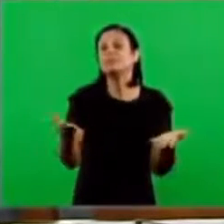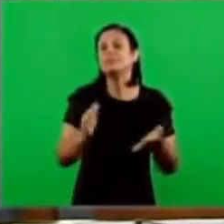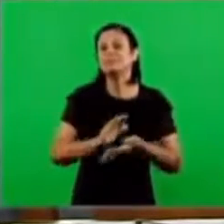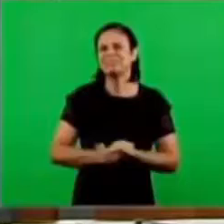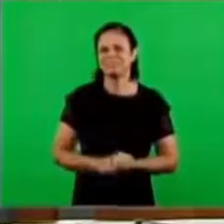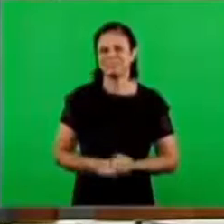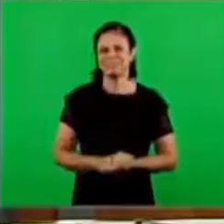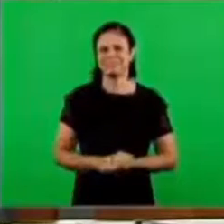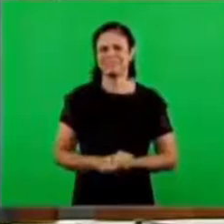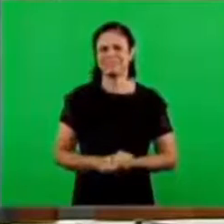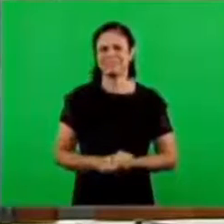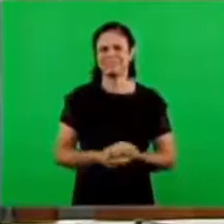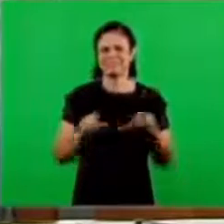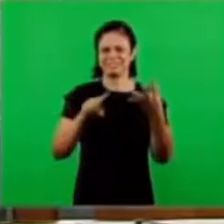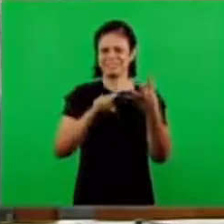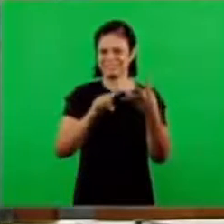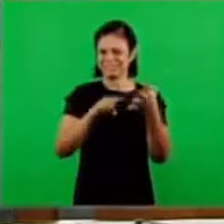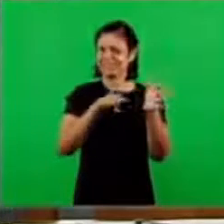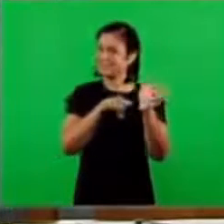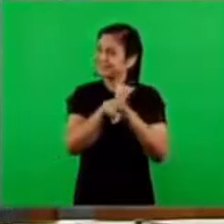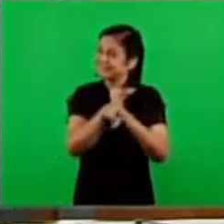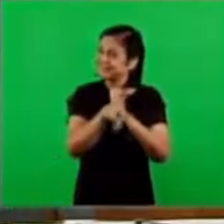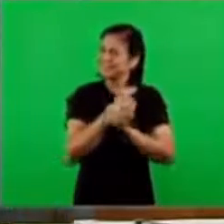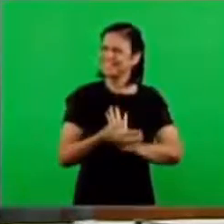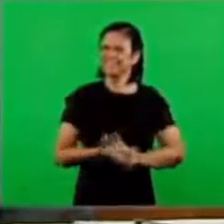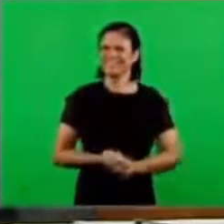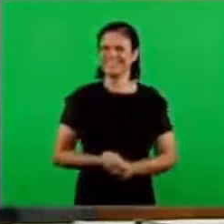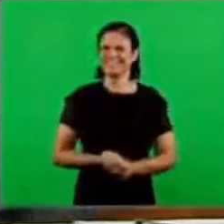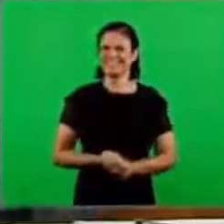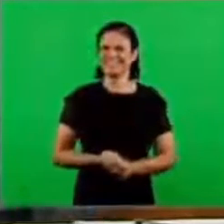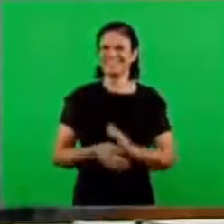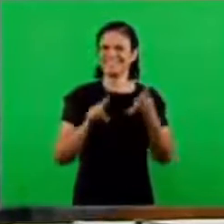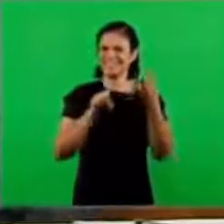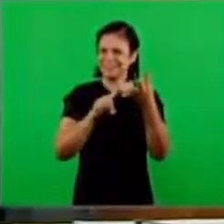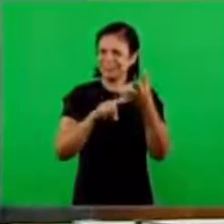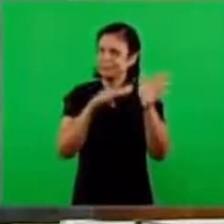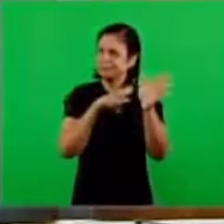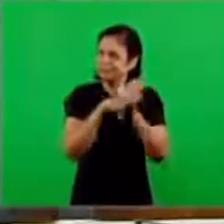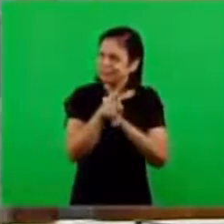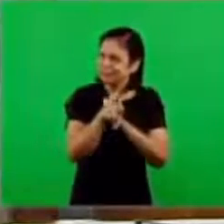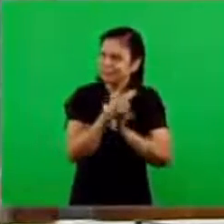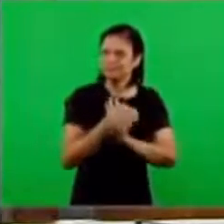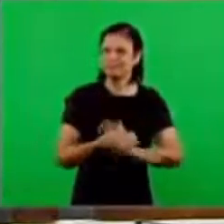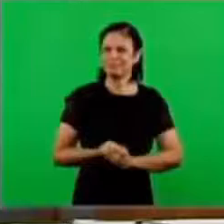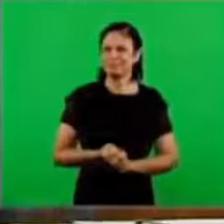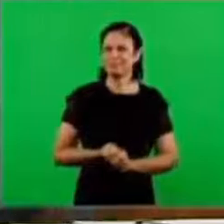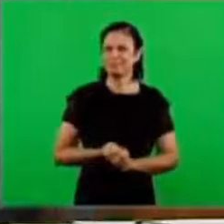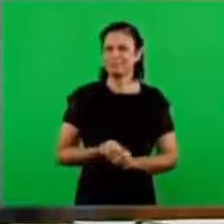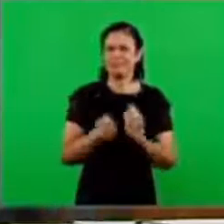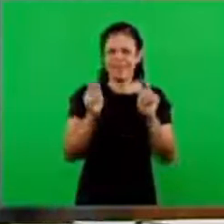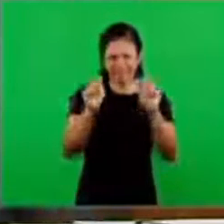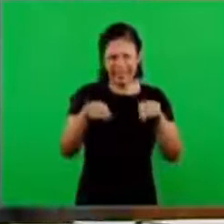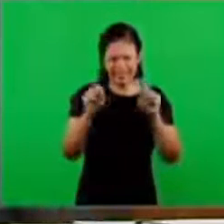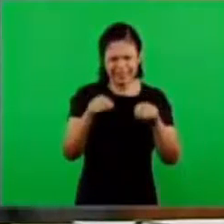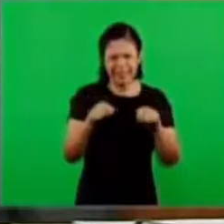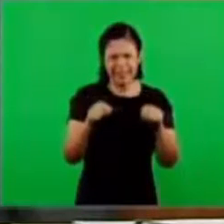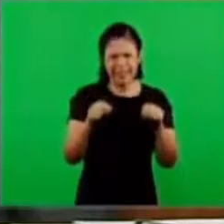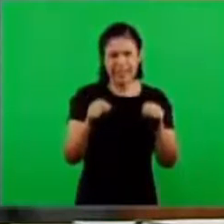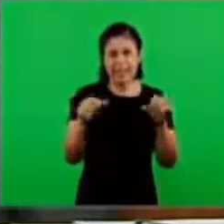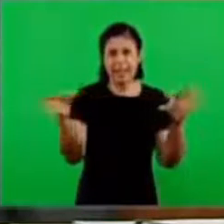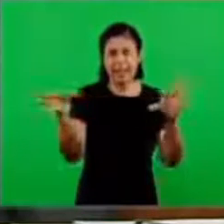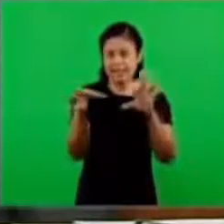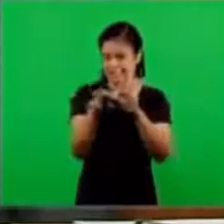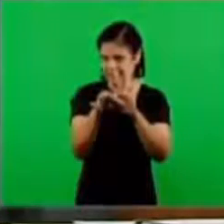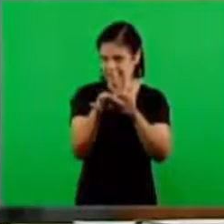not as a fruit of the external manifestation. Yes or no? So now let's go to the fourth question.